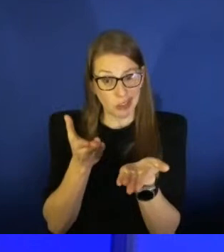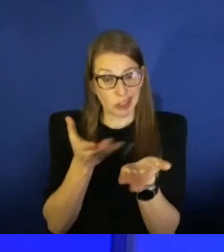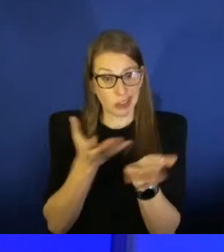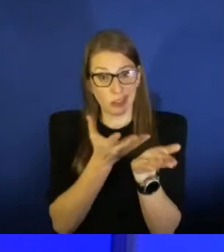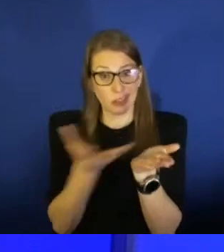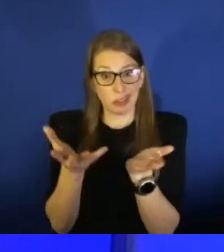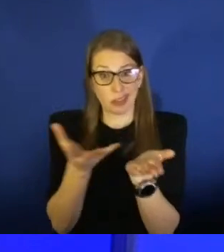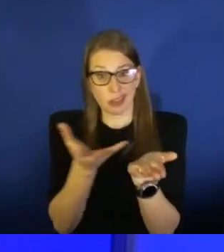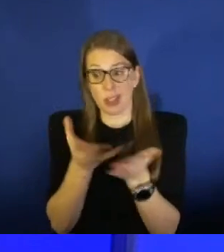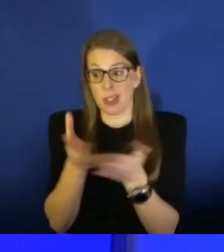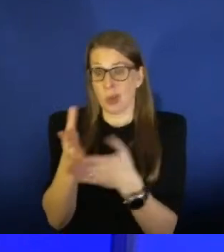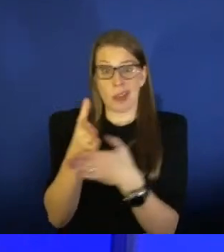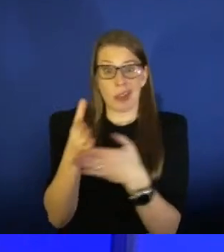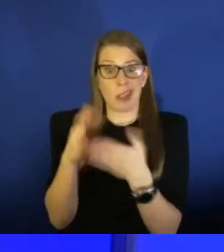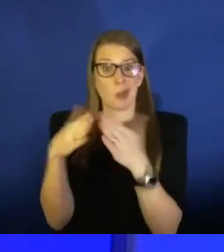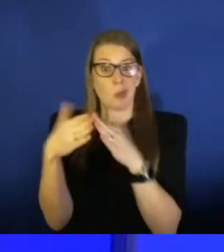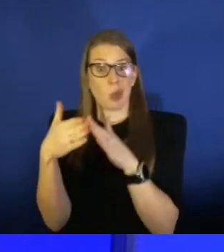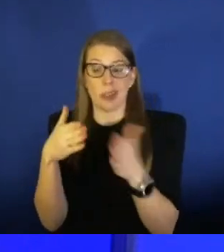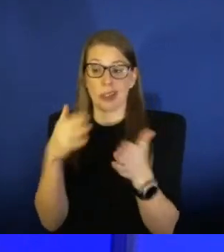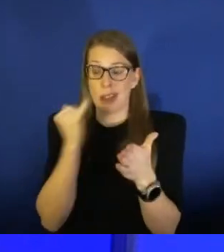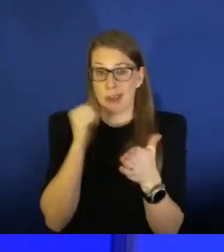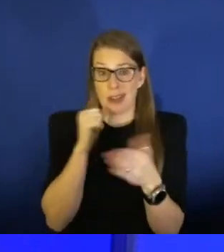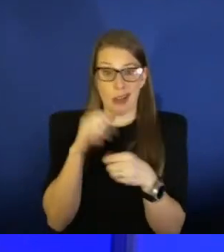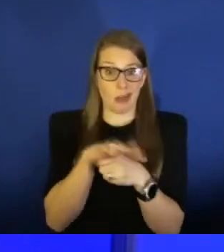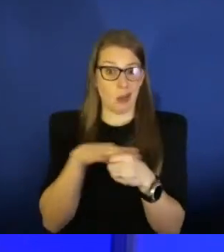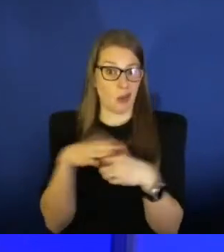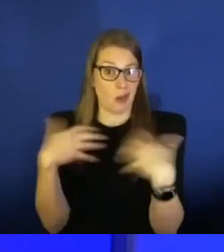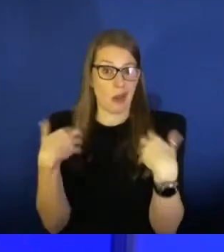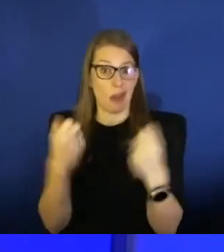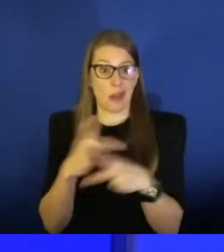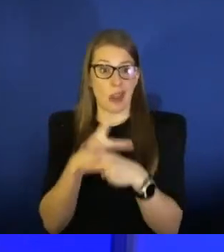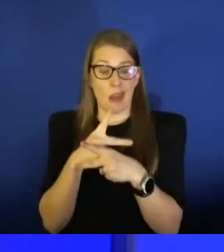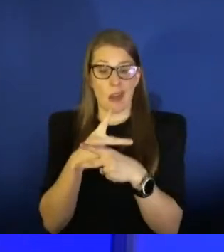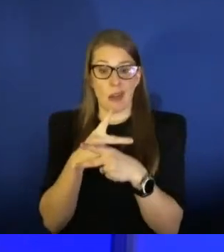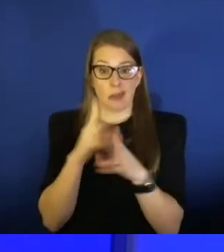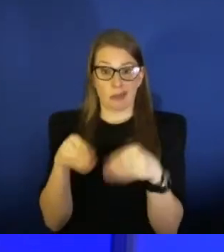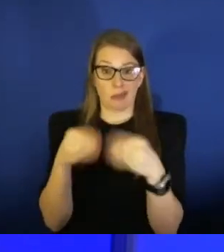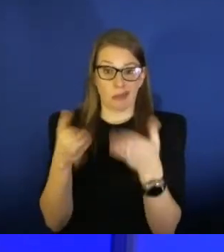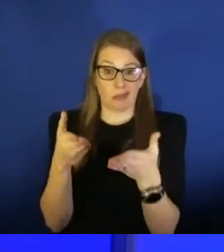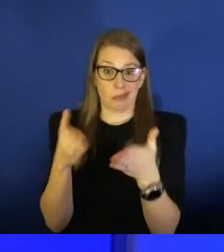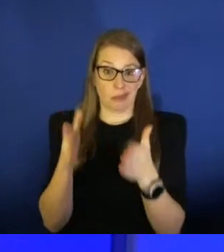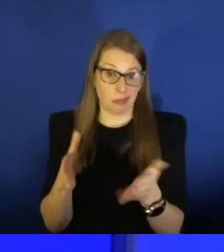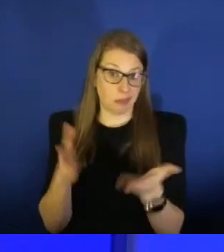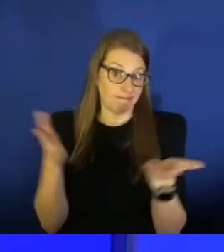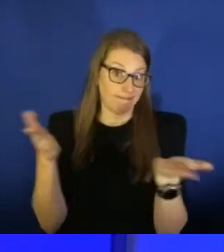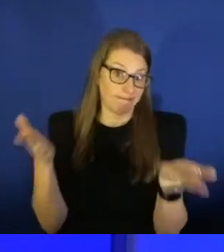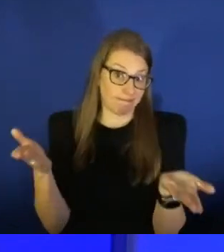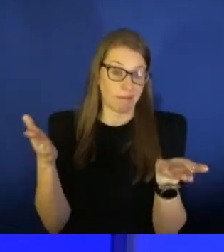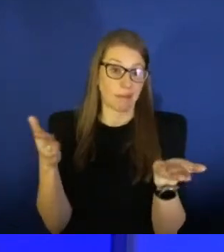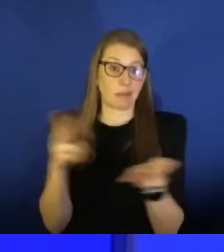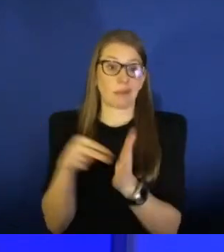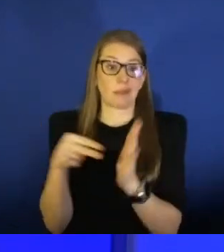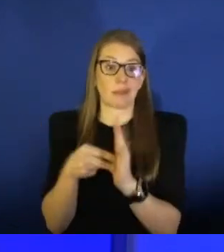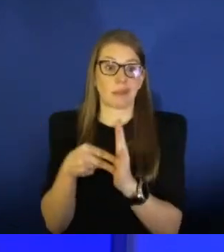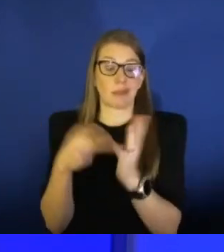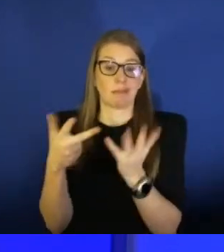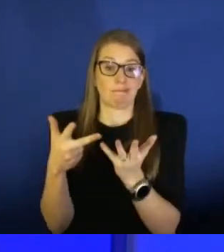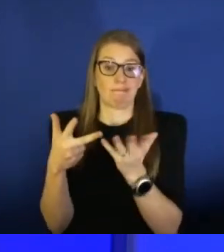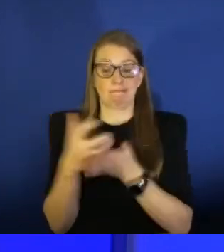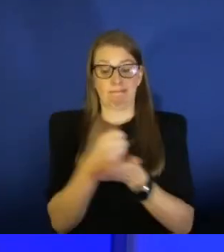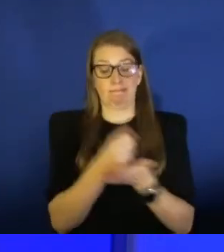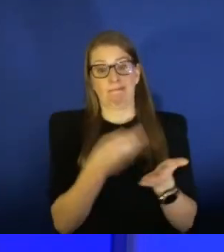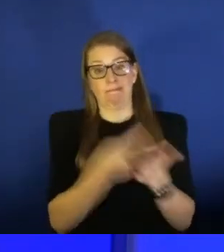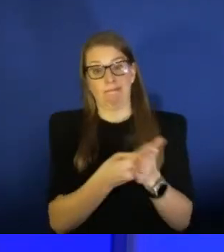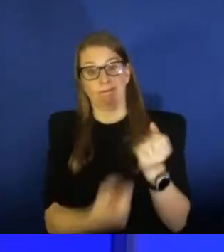community, and if that's not the local healthcare delivery system, then they're losing out some of the revenue that would support and keep